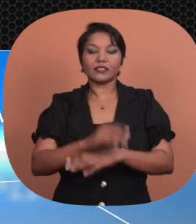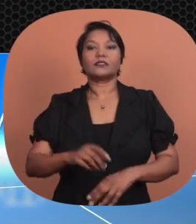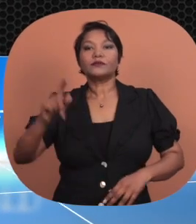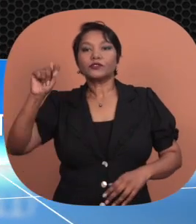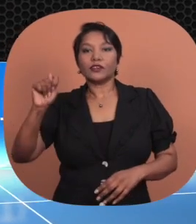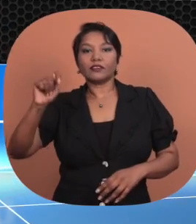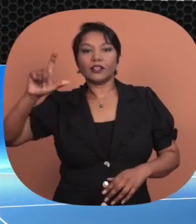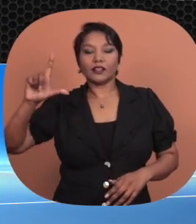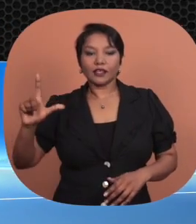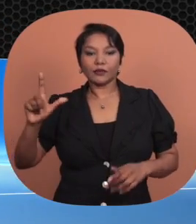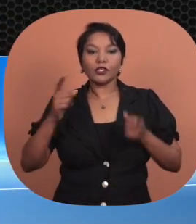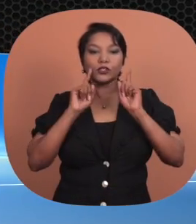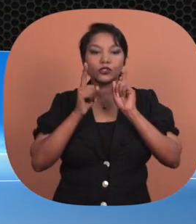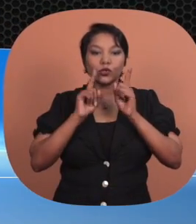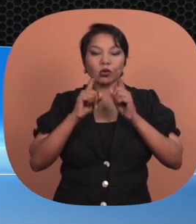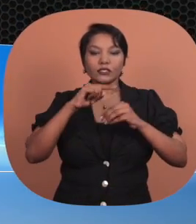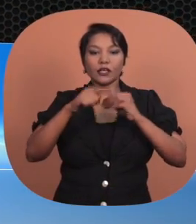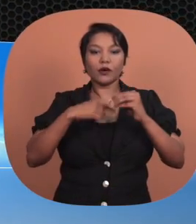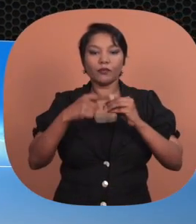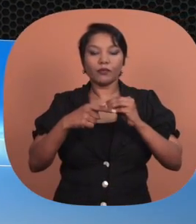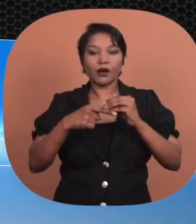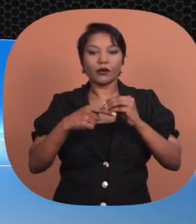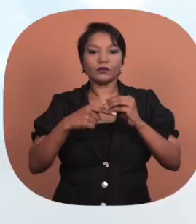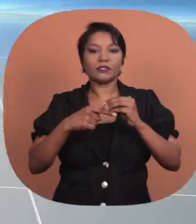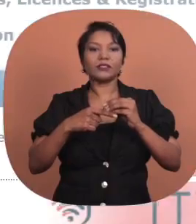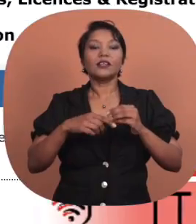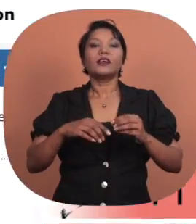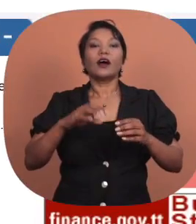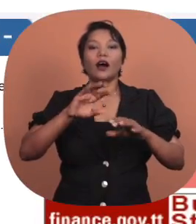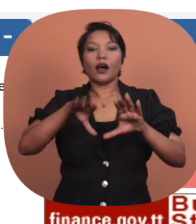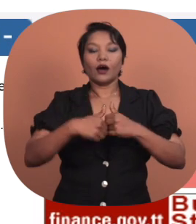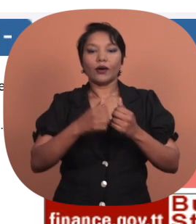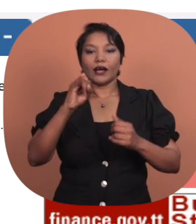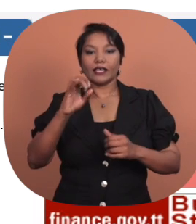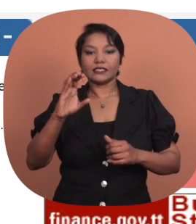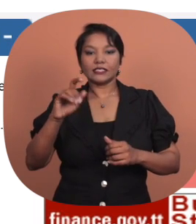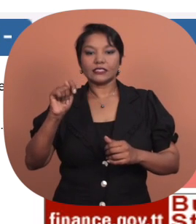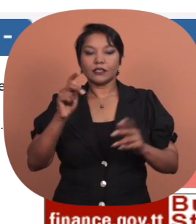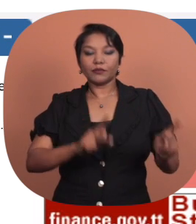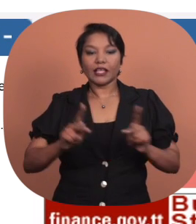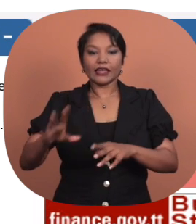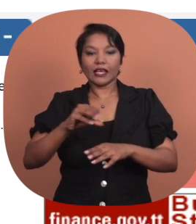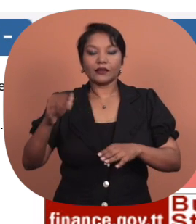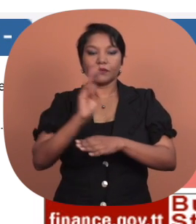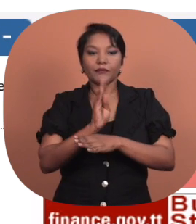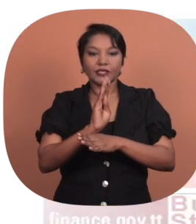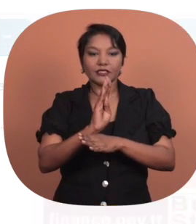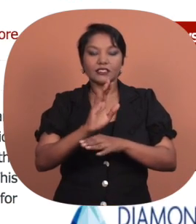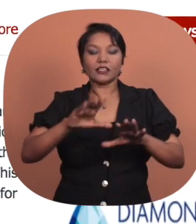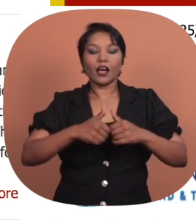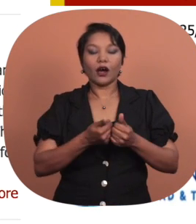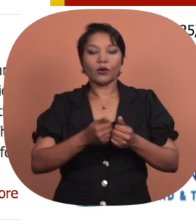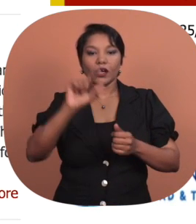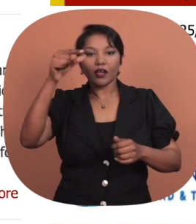ICT Company, who presented on the enterprising steps of the National ICT Plan and the on-stream initiatives realized through the